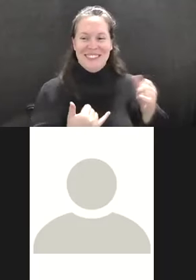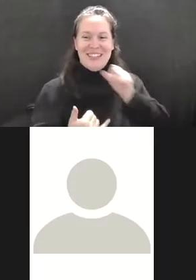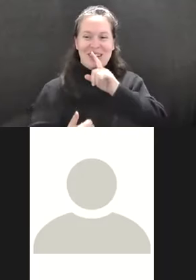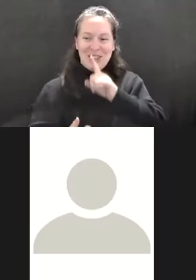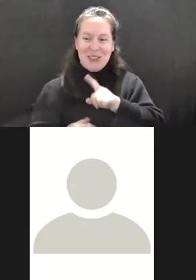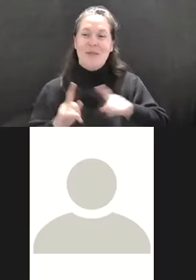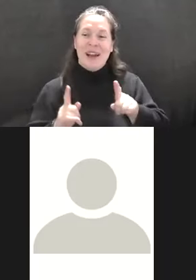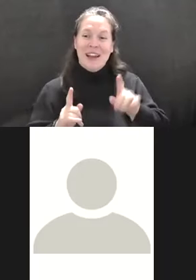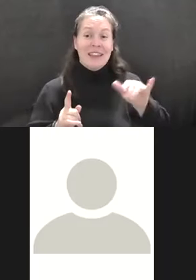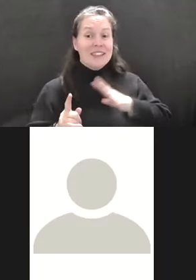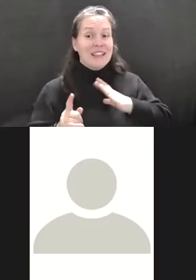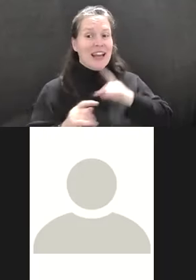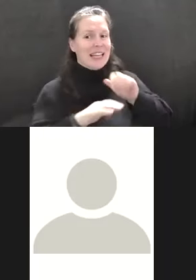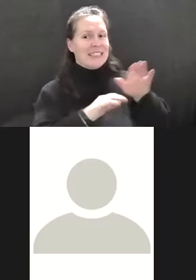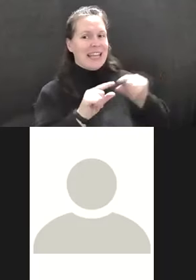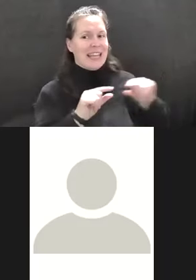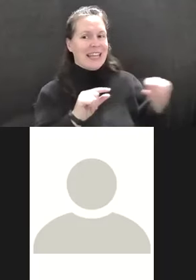But yes, I could send that out here in a second.